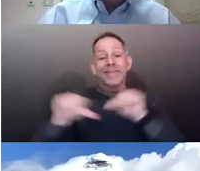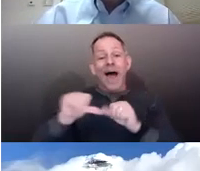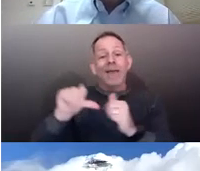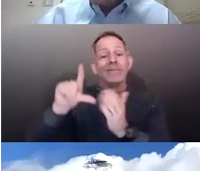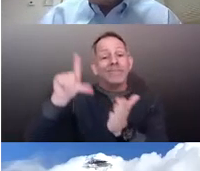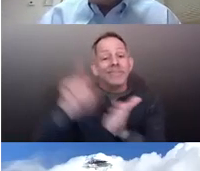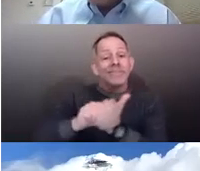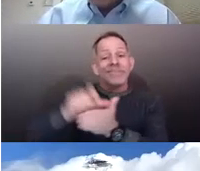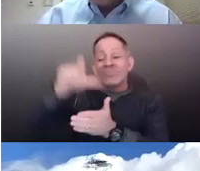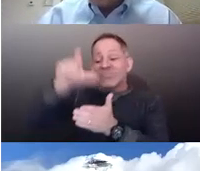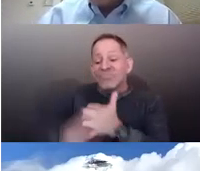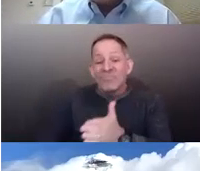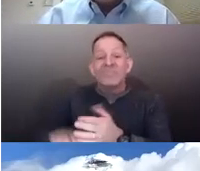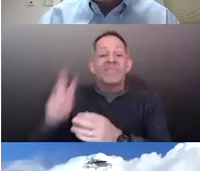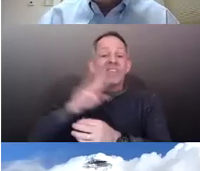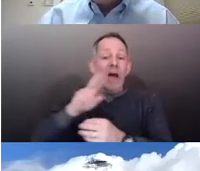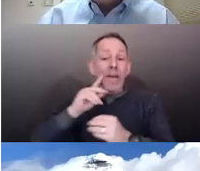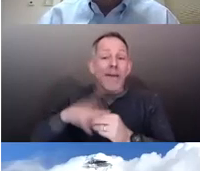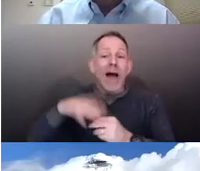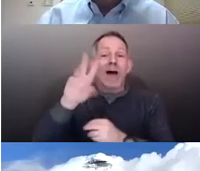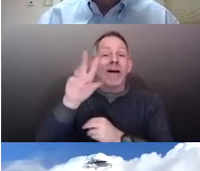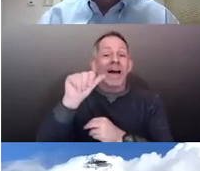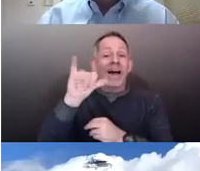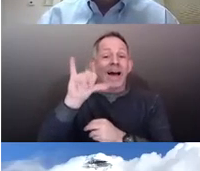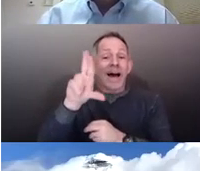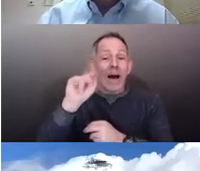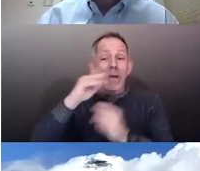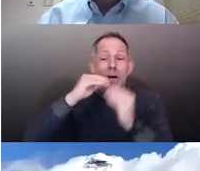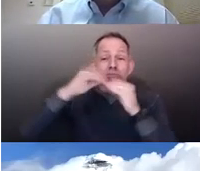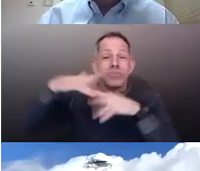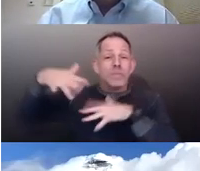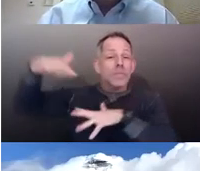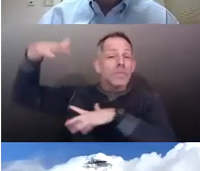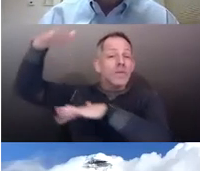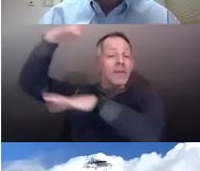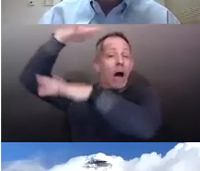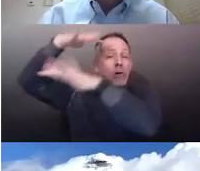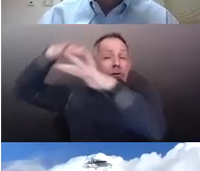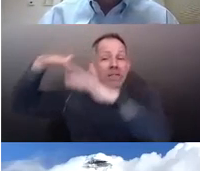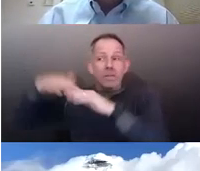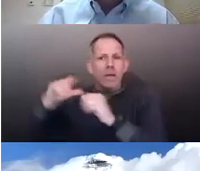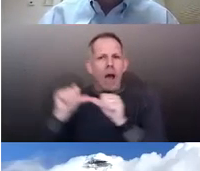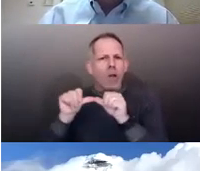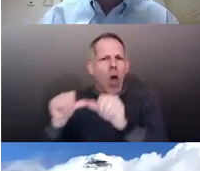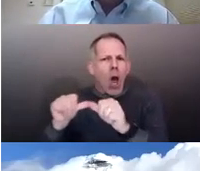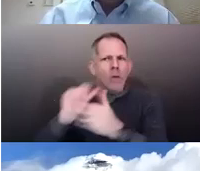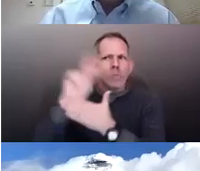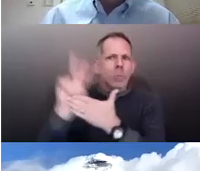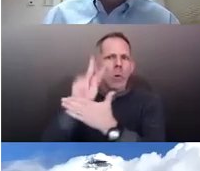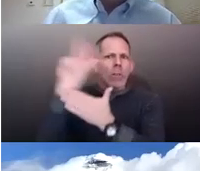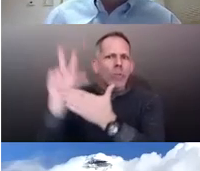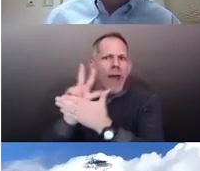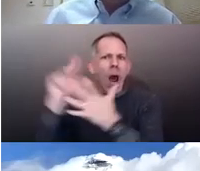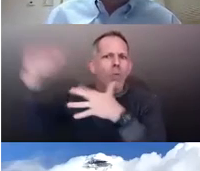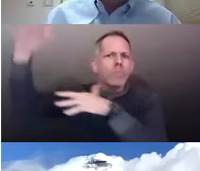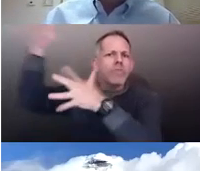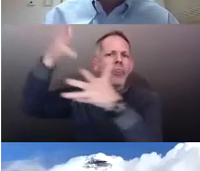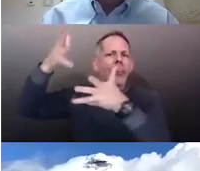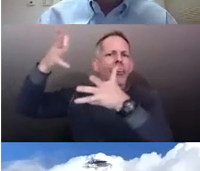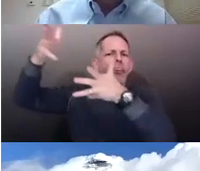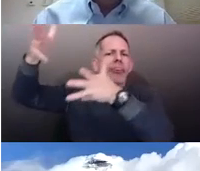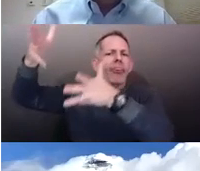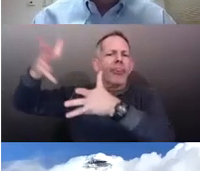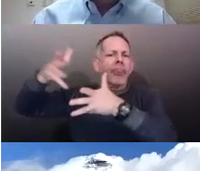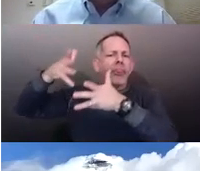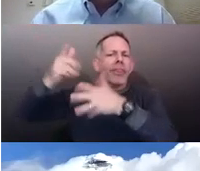seconds to minutes to hours, if the air is stagnant, can lead to transmission to others, especially those who are very close